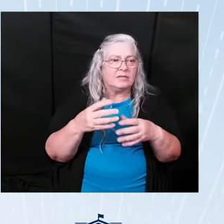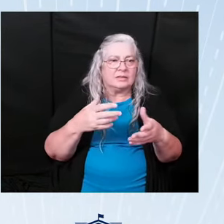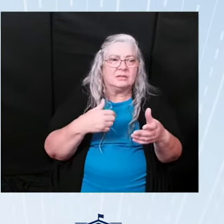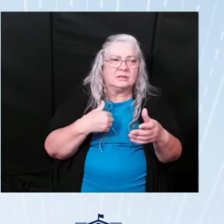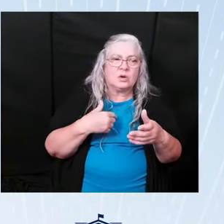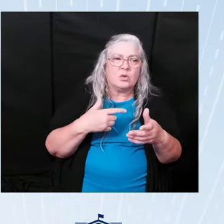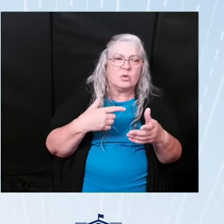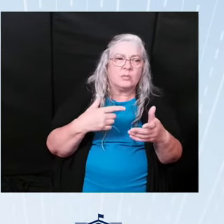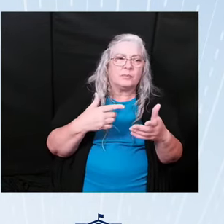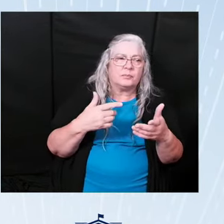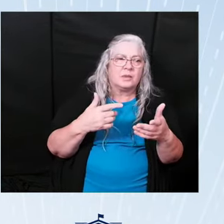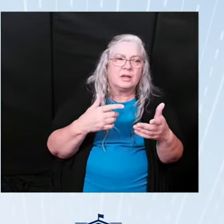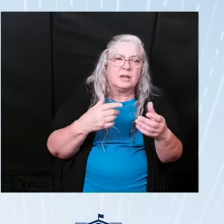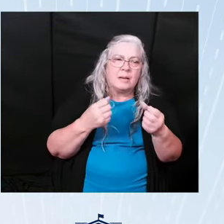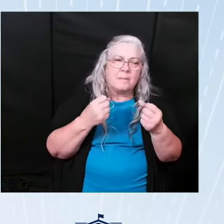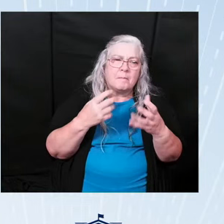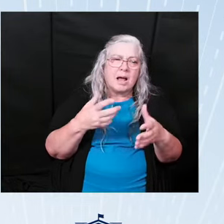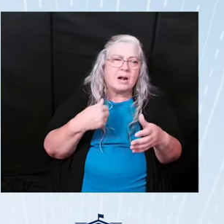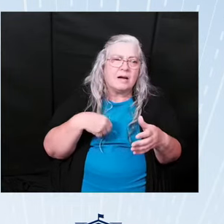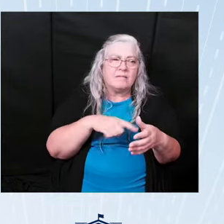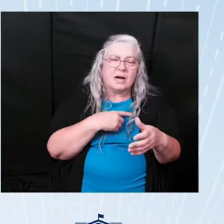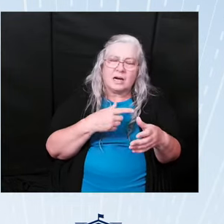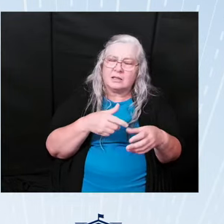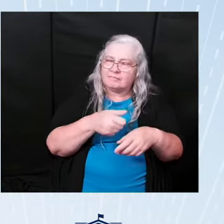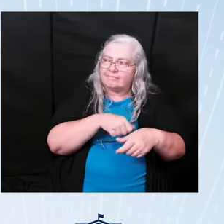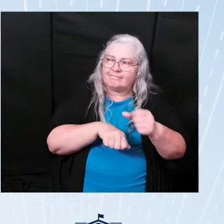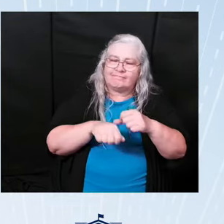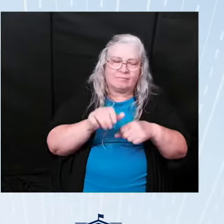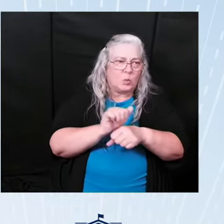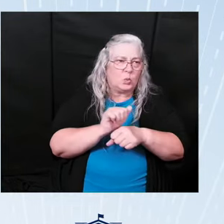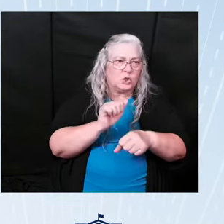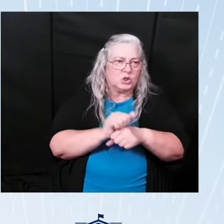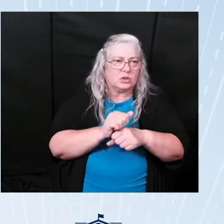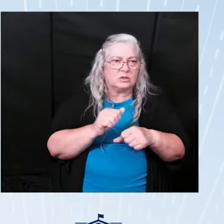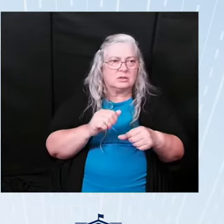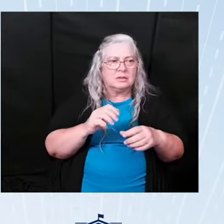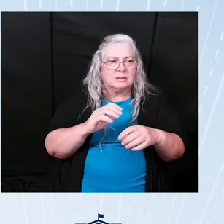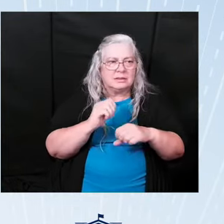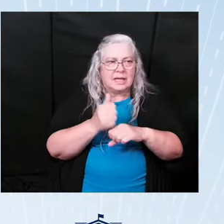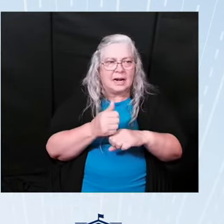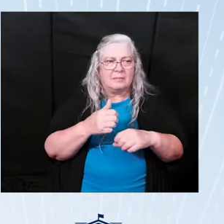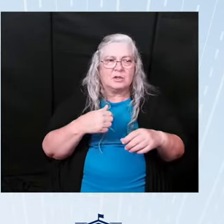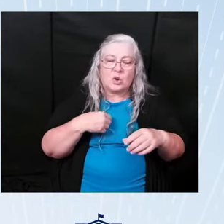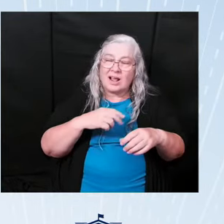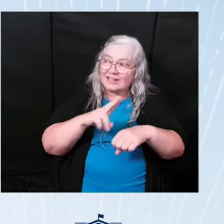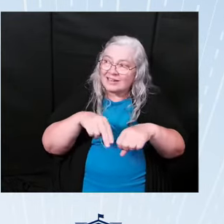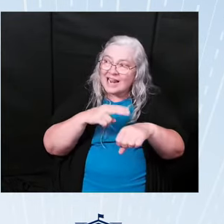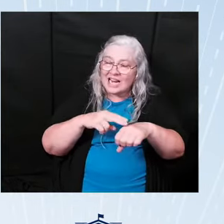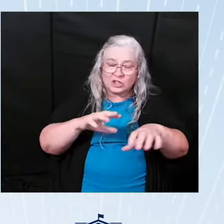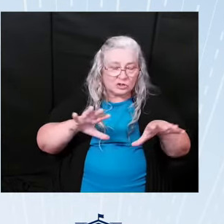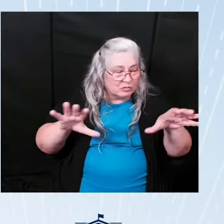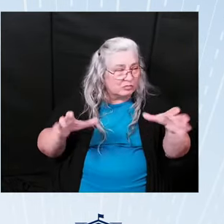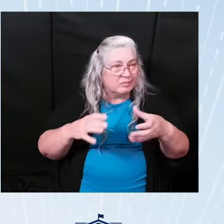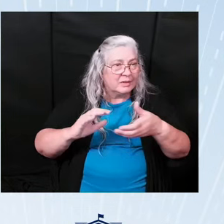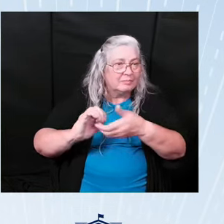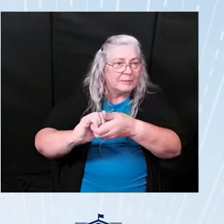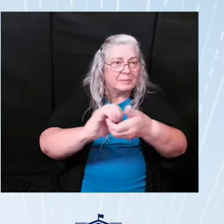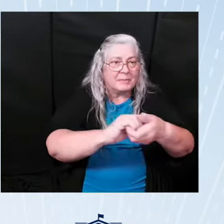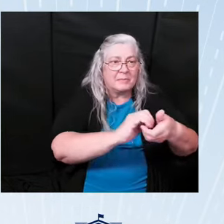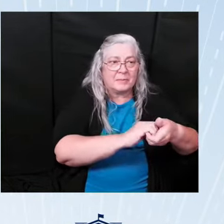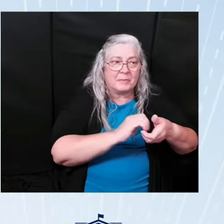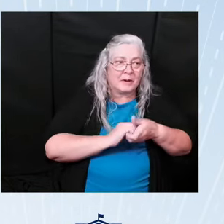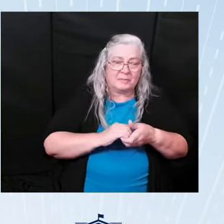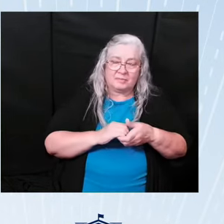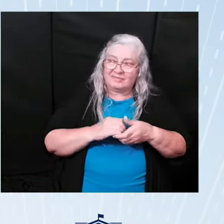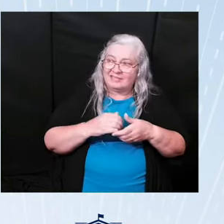Resilience now, the idea of resilience, is now baked into the DNA of the bipartisan infrastructure law, and as John enumerated just a